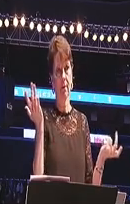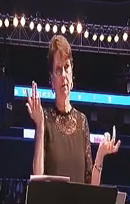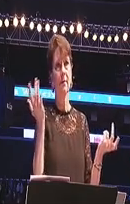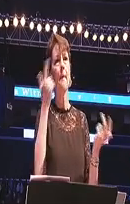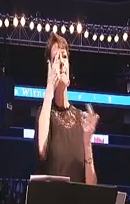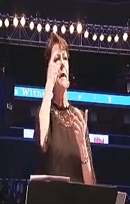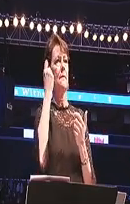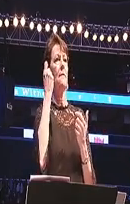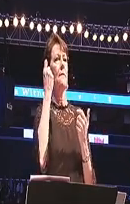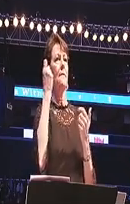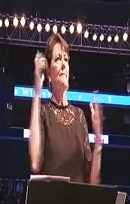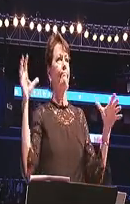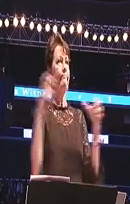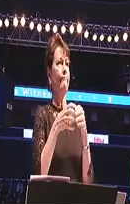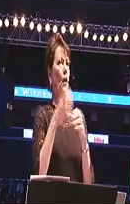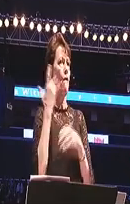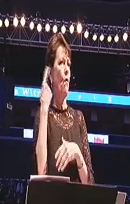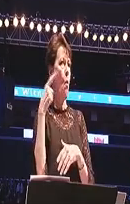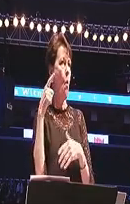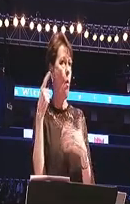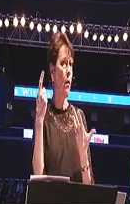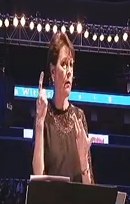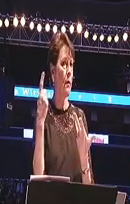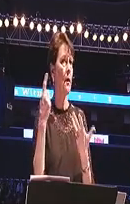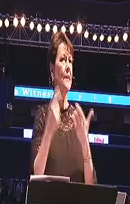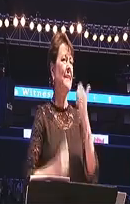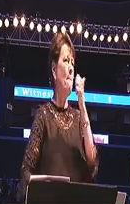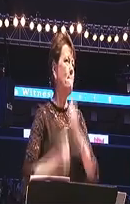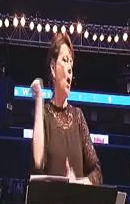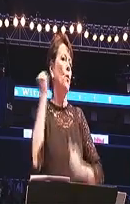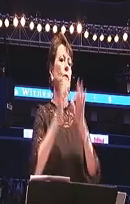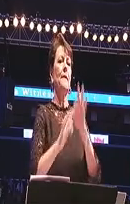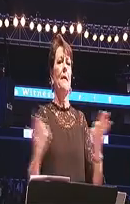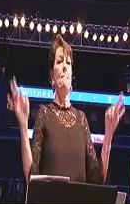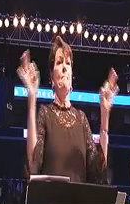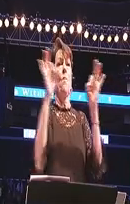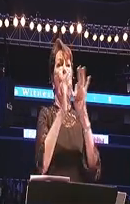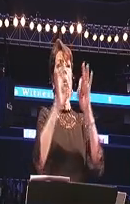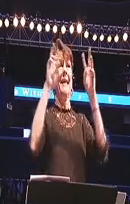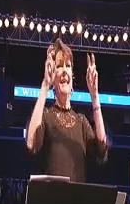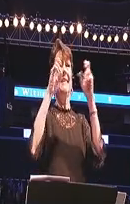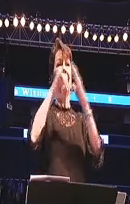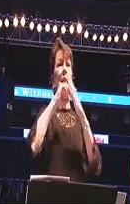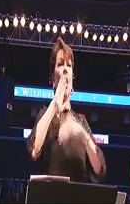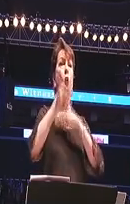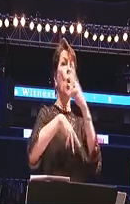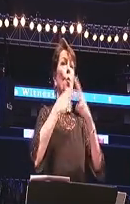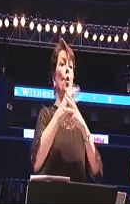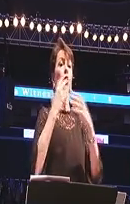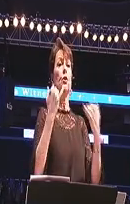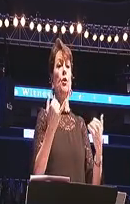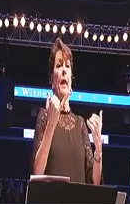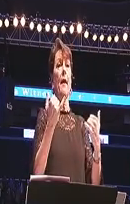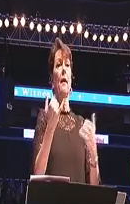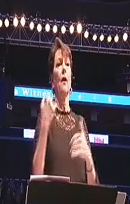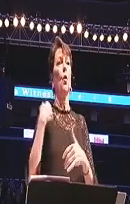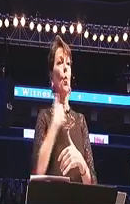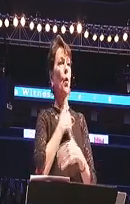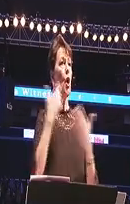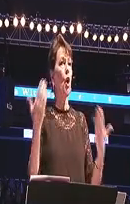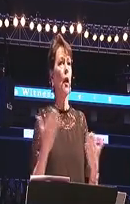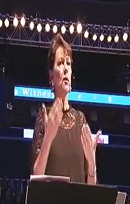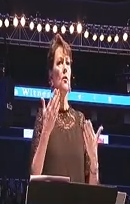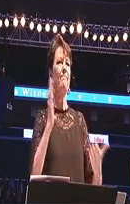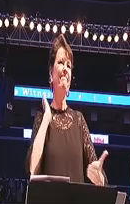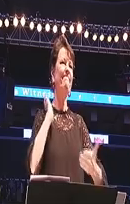have all gathered here today for is one of the most important issues in our world today. We are here to end